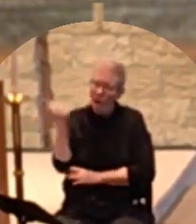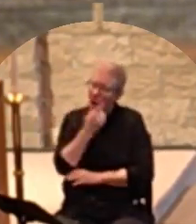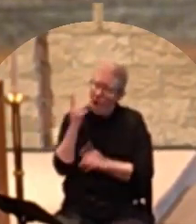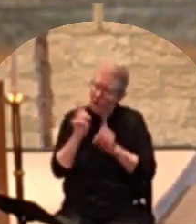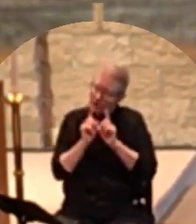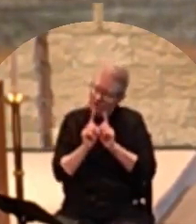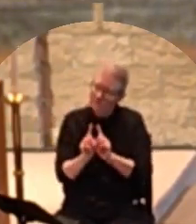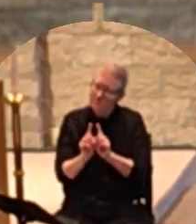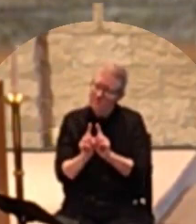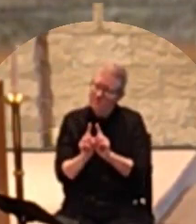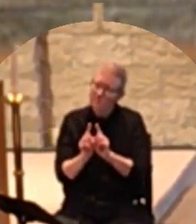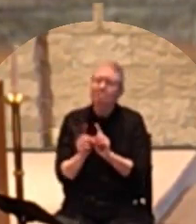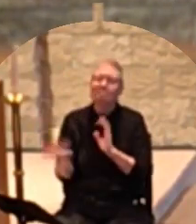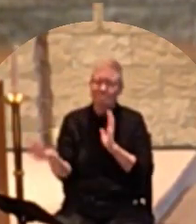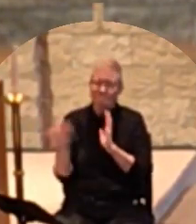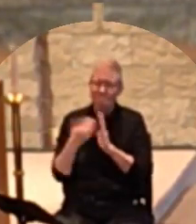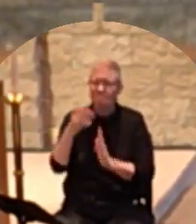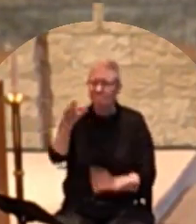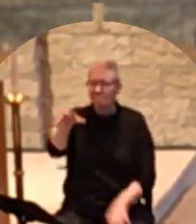And I take another breath.